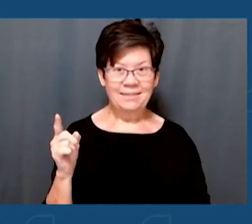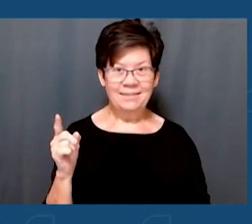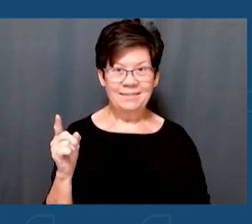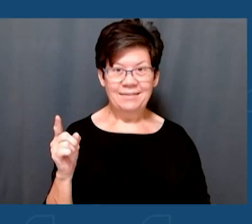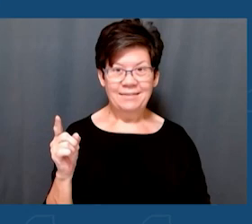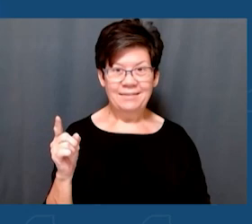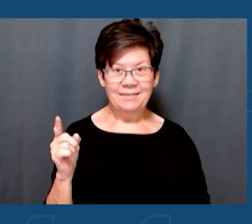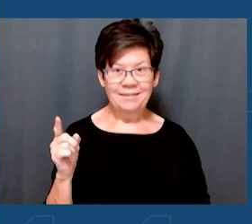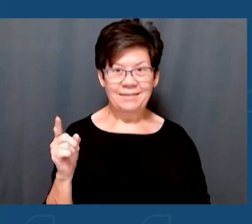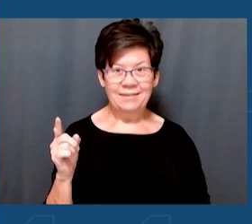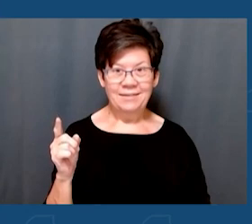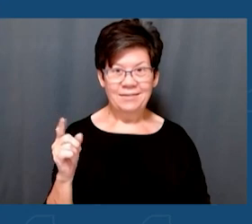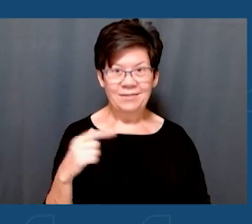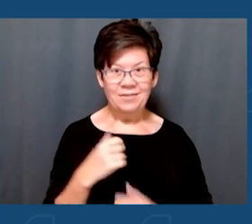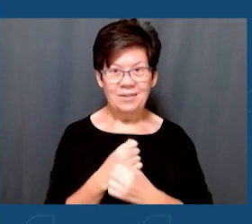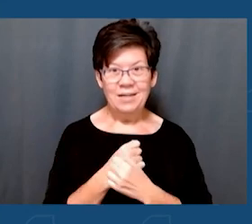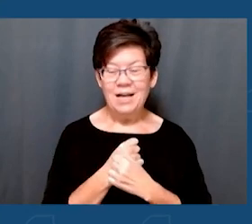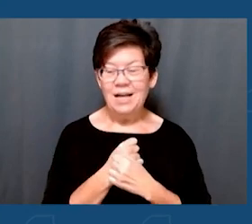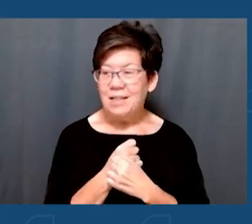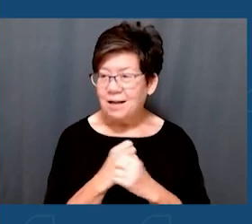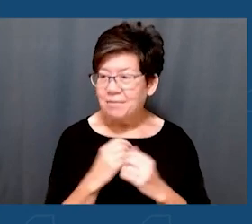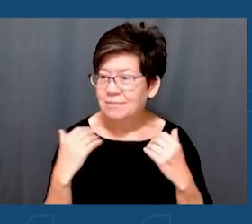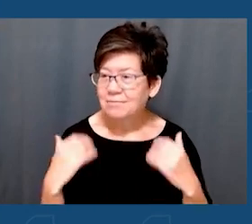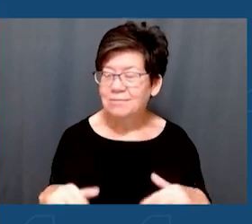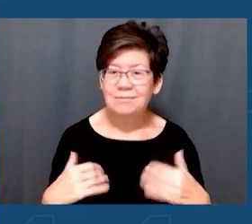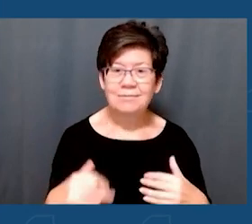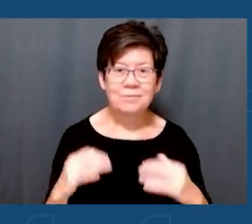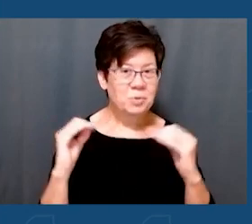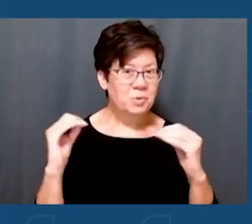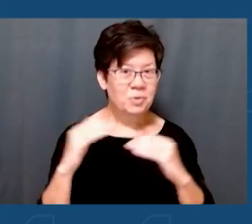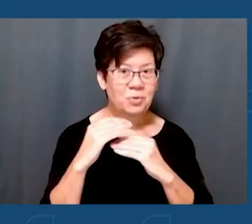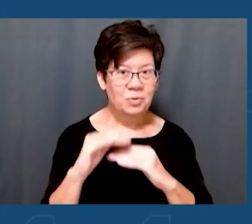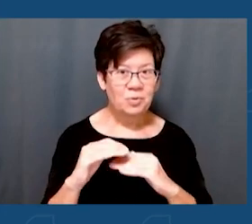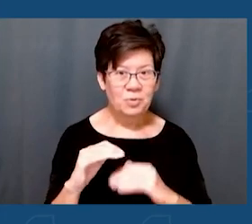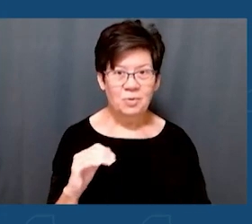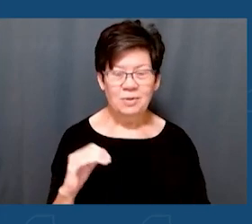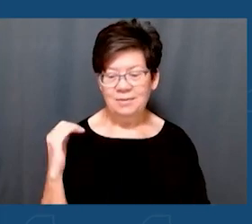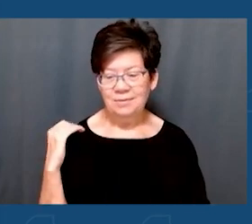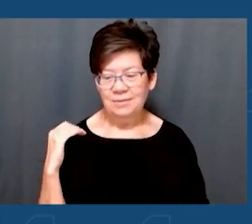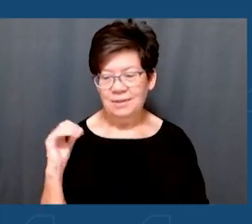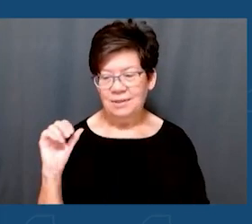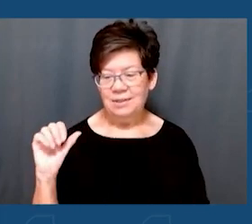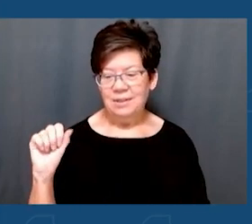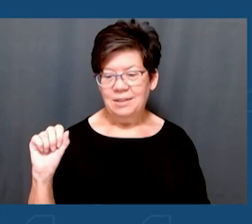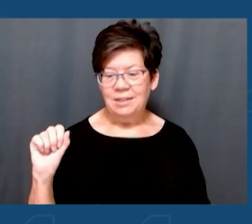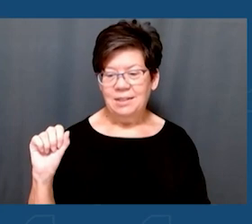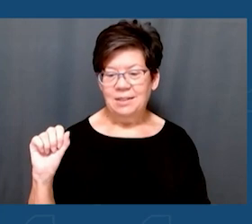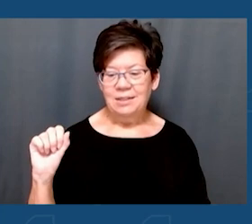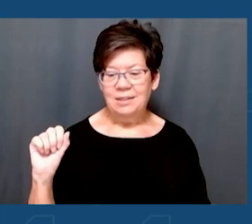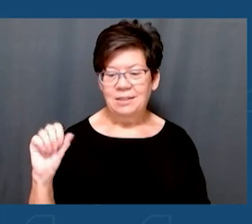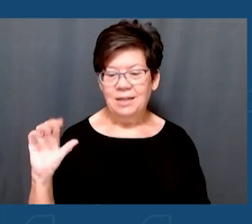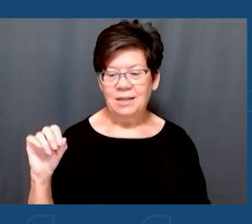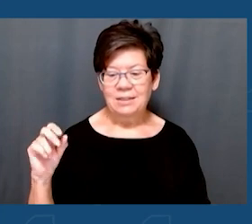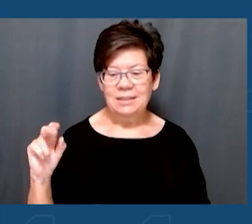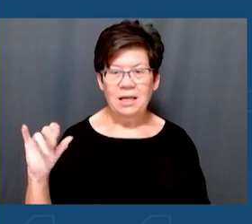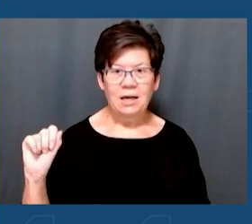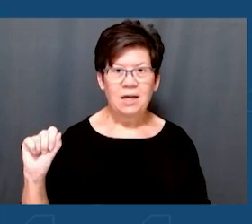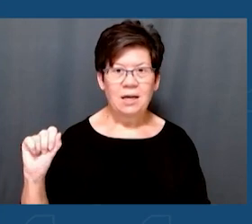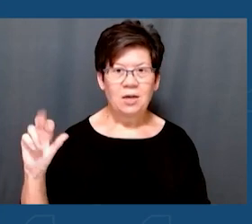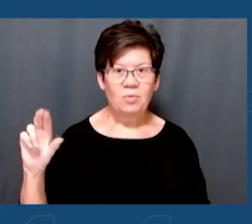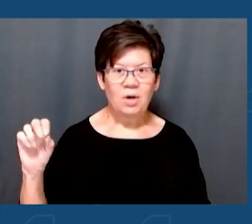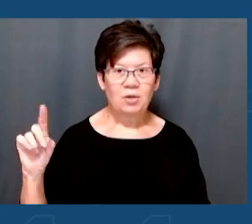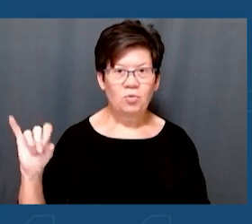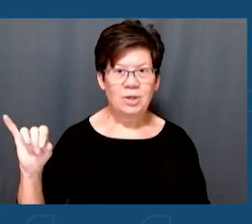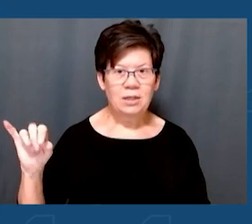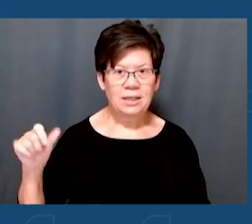who I love unconditionally, Casimiro Rodriguez. And that